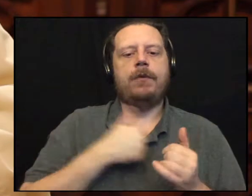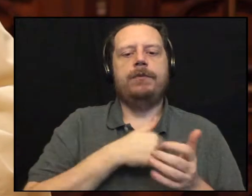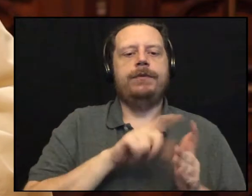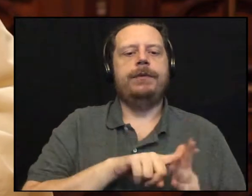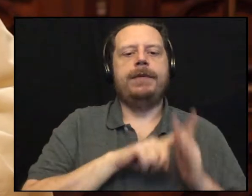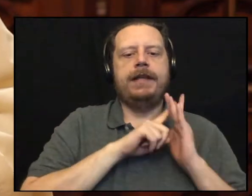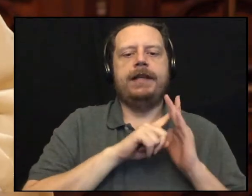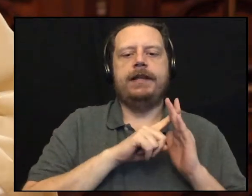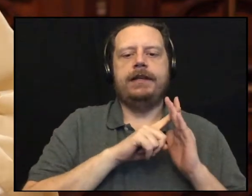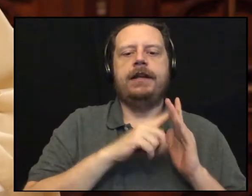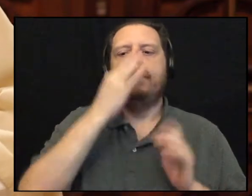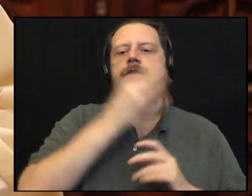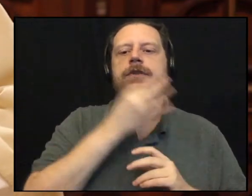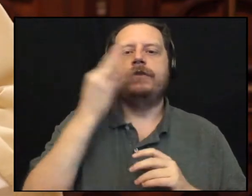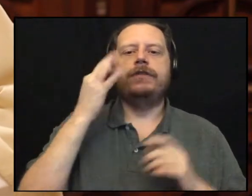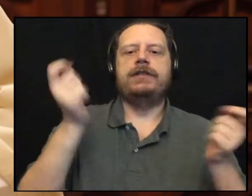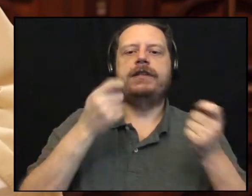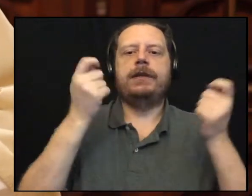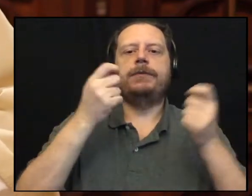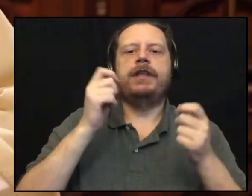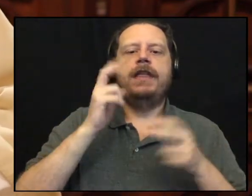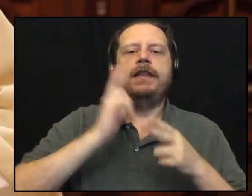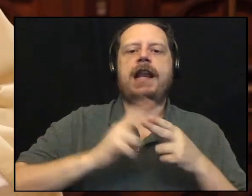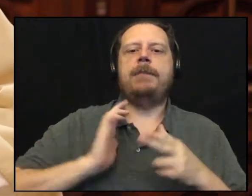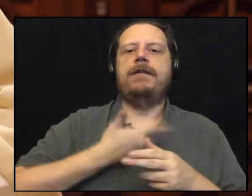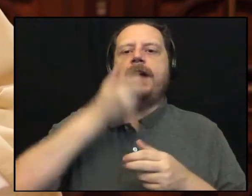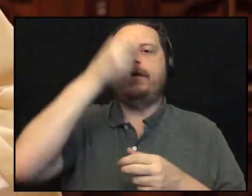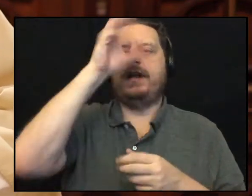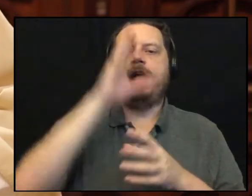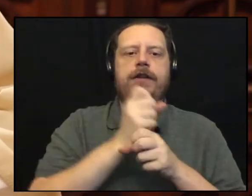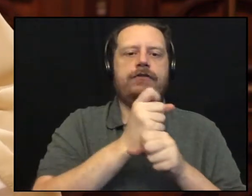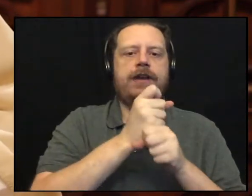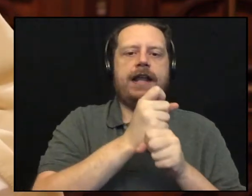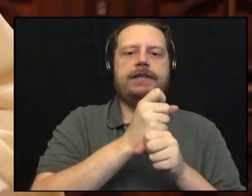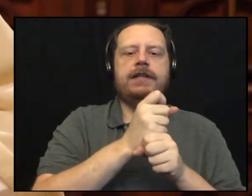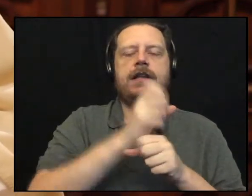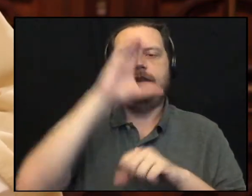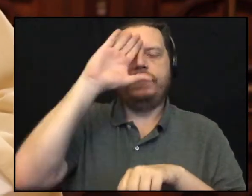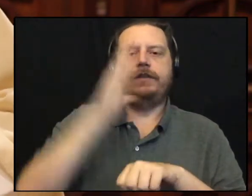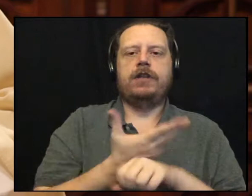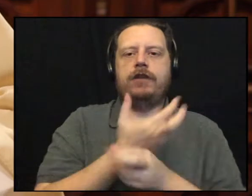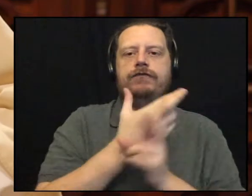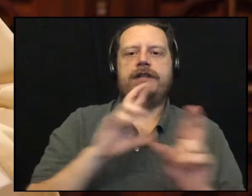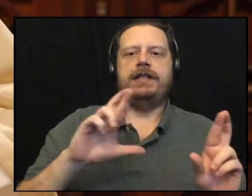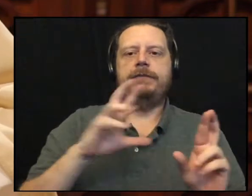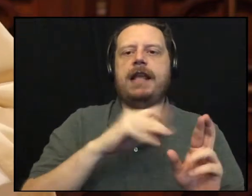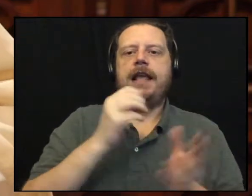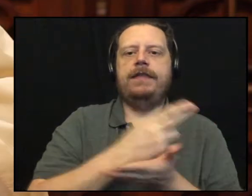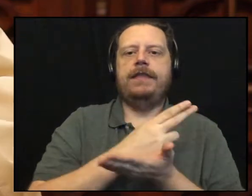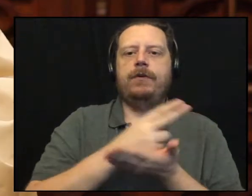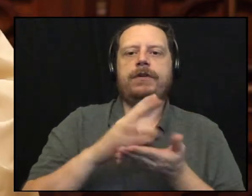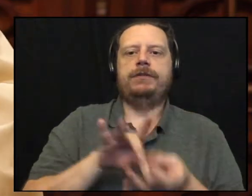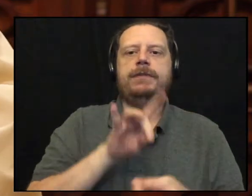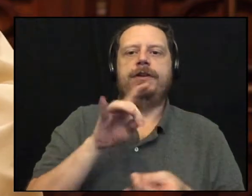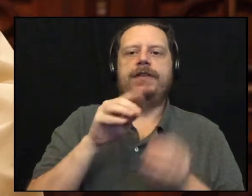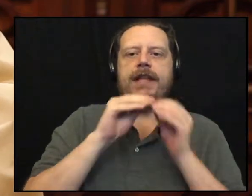Eucharistic celebration in the name of our God who creates, the Son who redeems, and the Spirit who